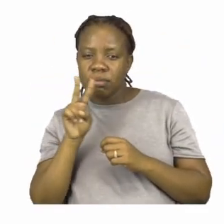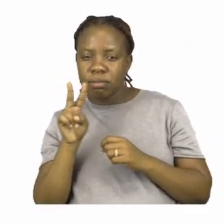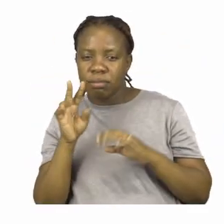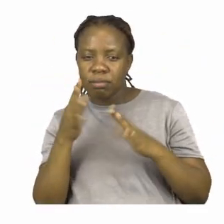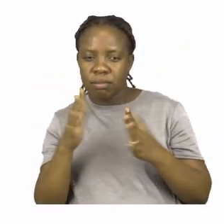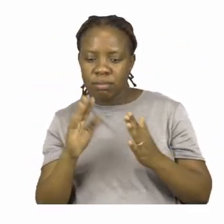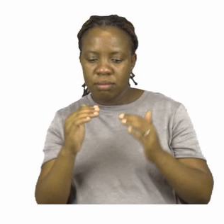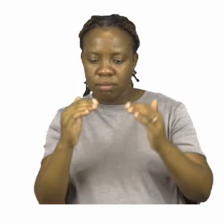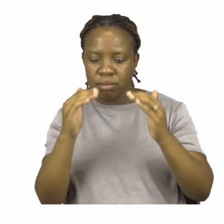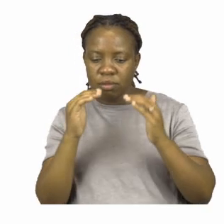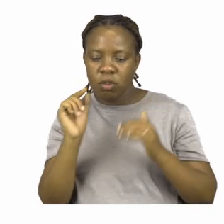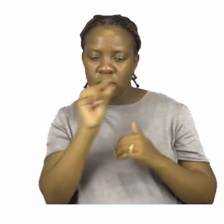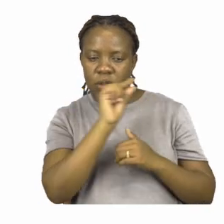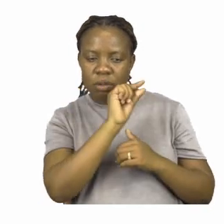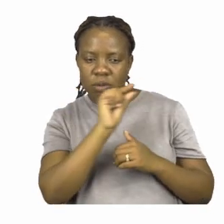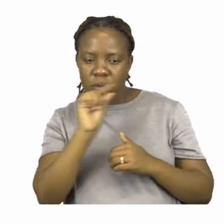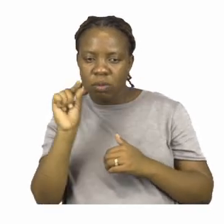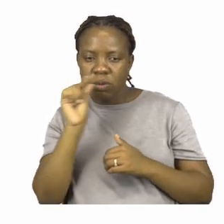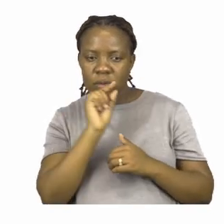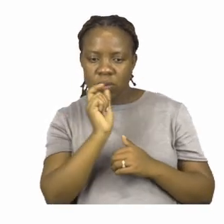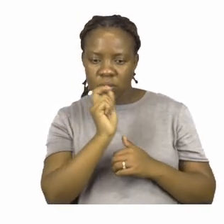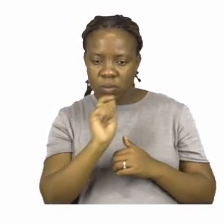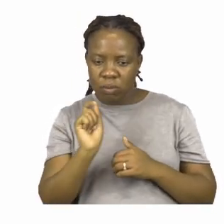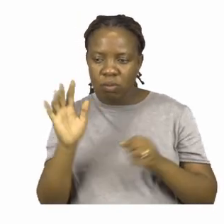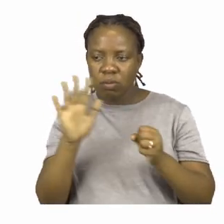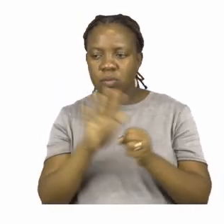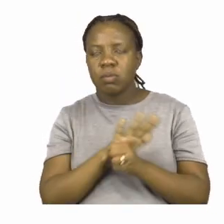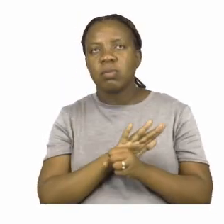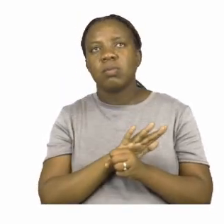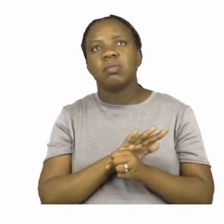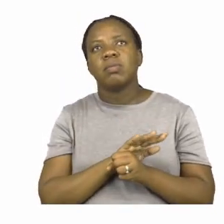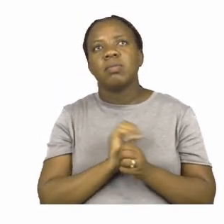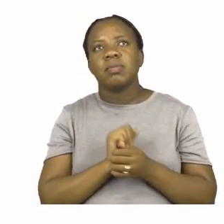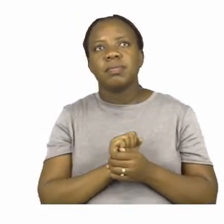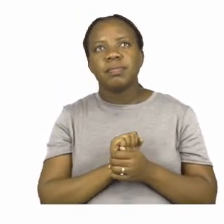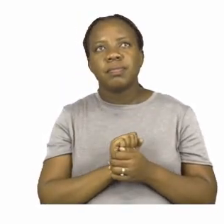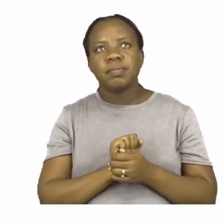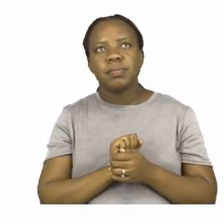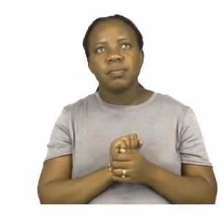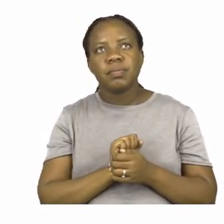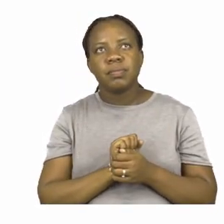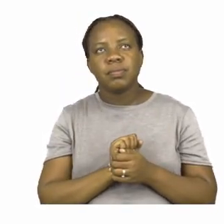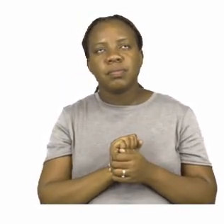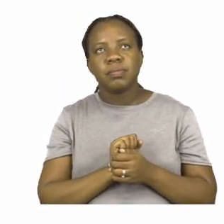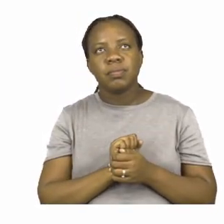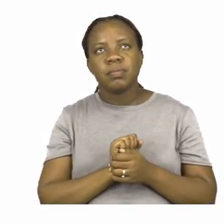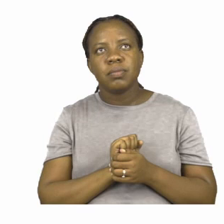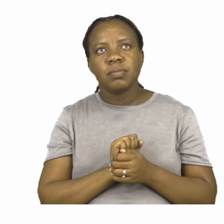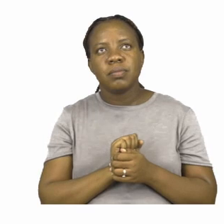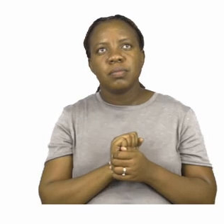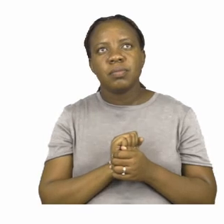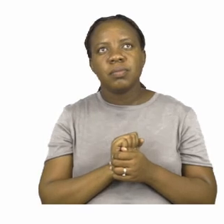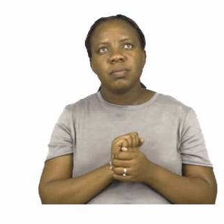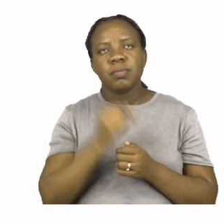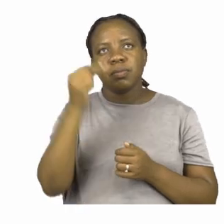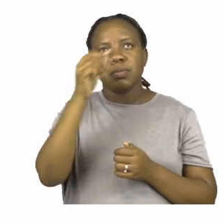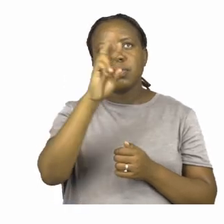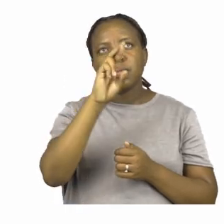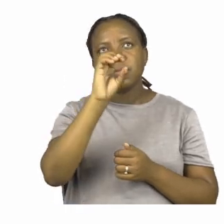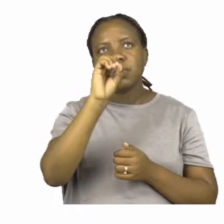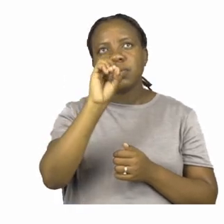sentences. Now what are the words? Let's quickly have a look. These words are